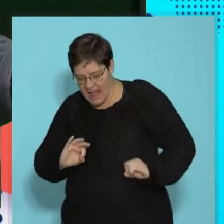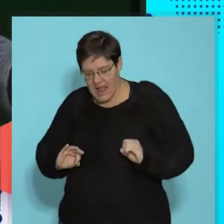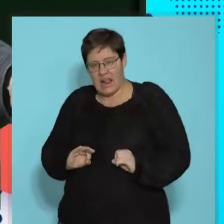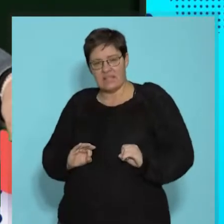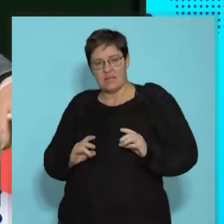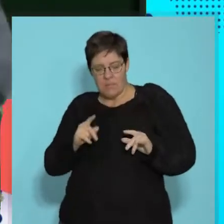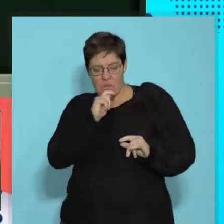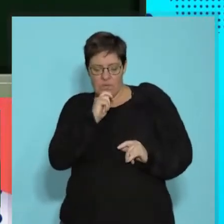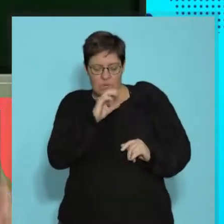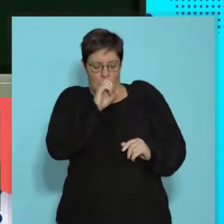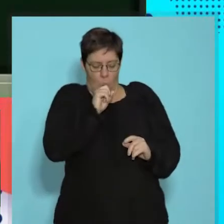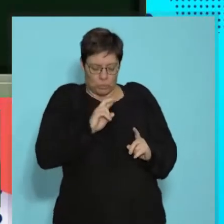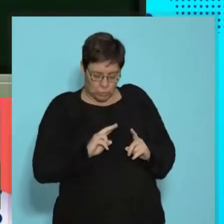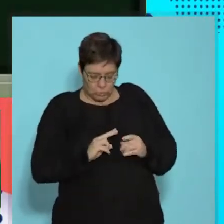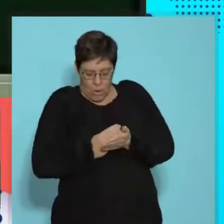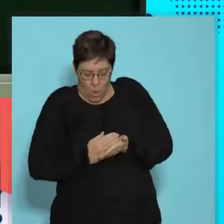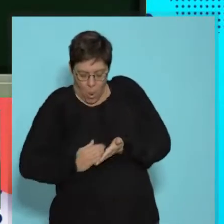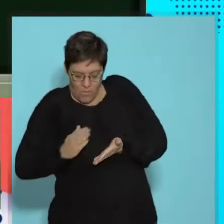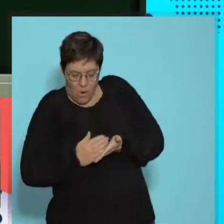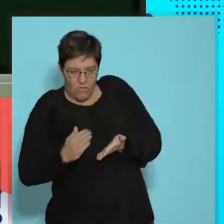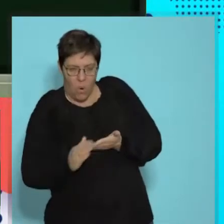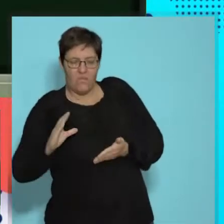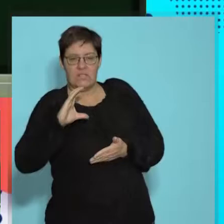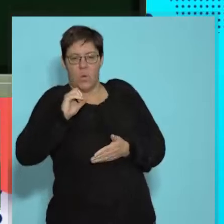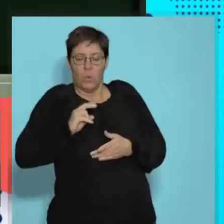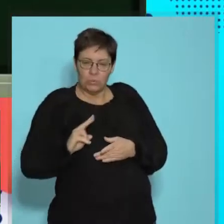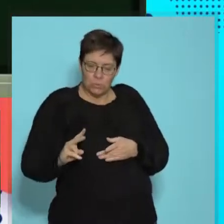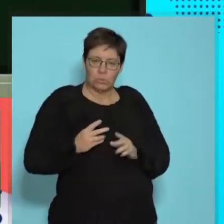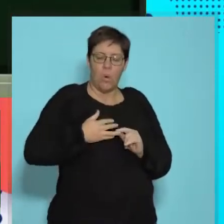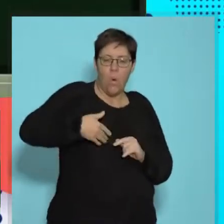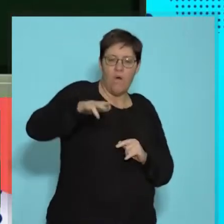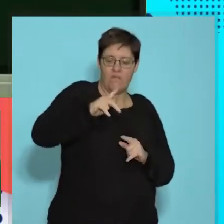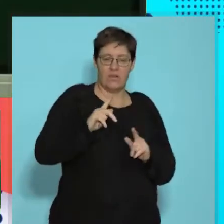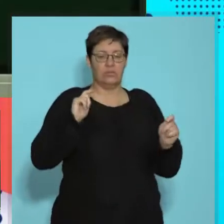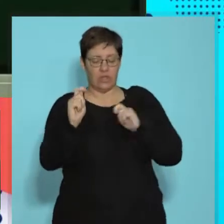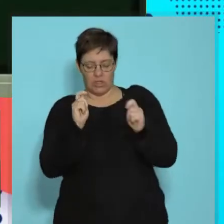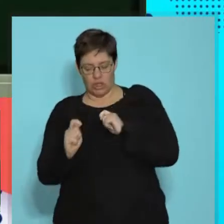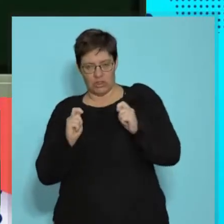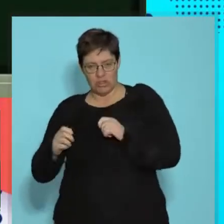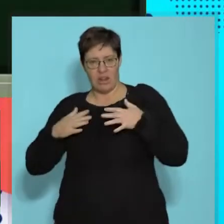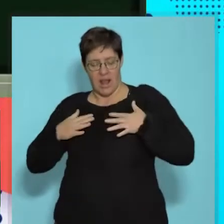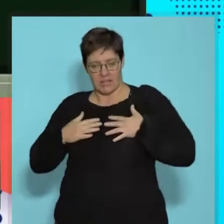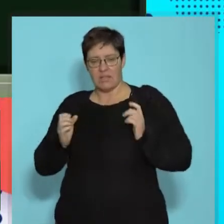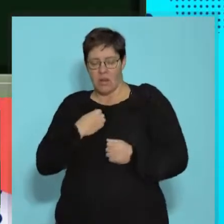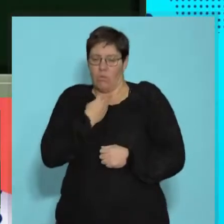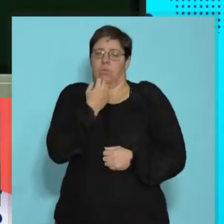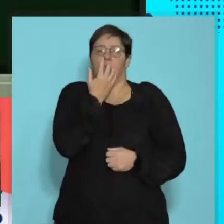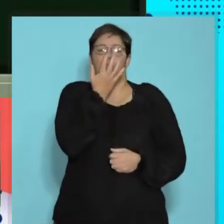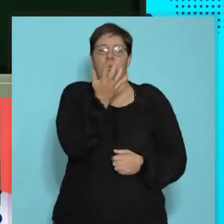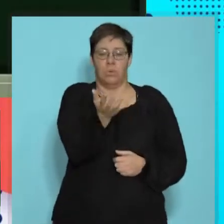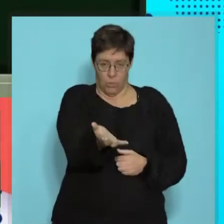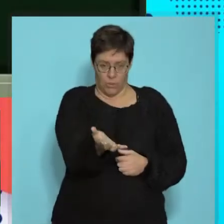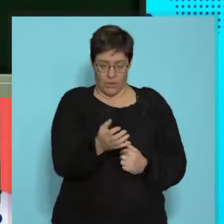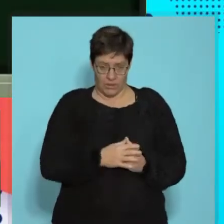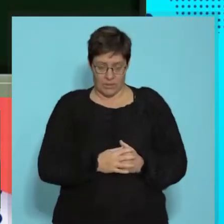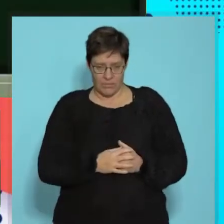cellular respiration, exchanging gases again, exchanging gases in the lungs, and then breathing out.